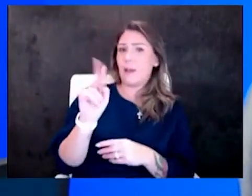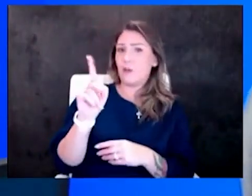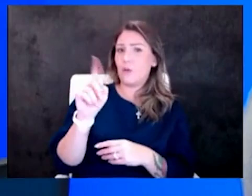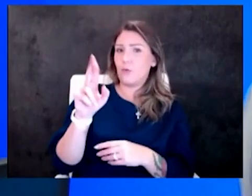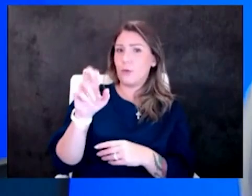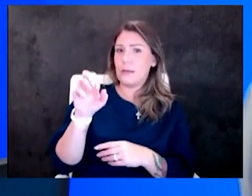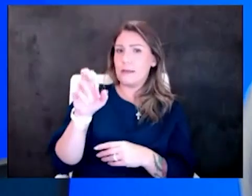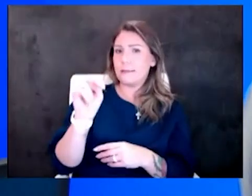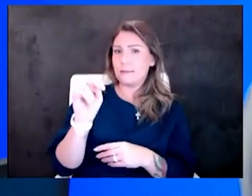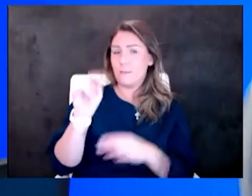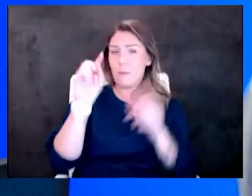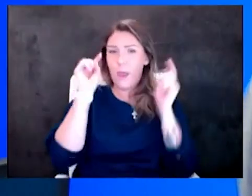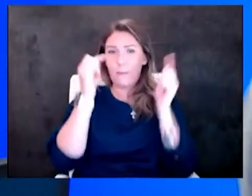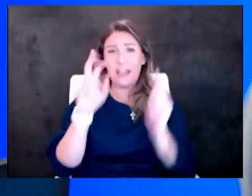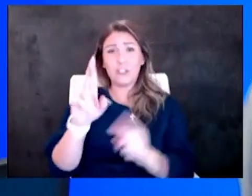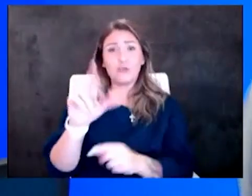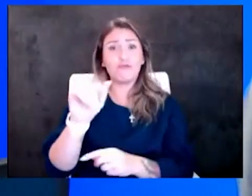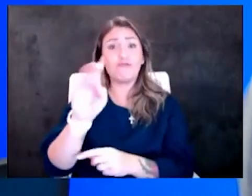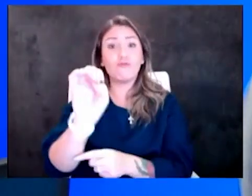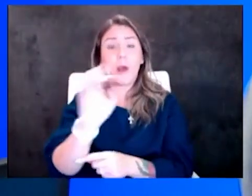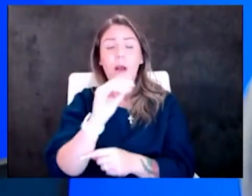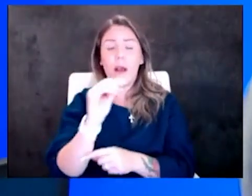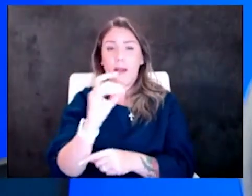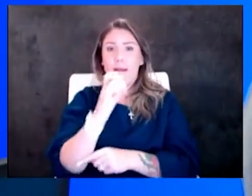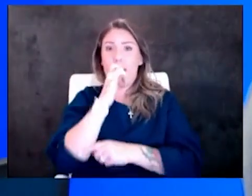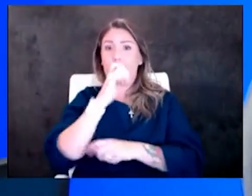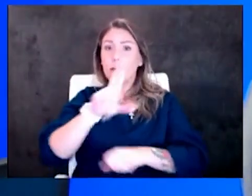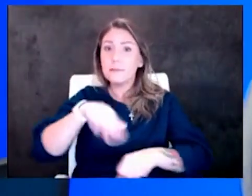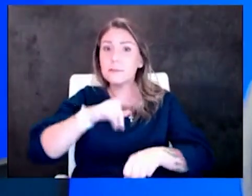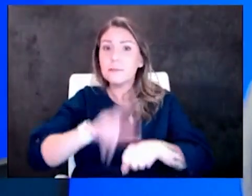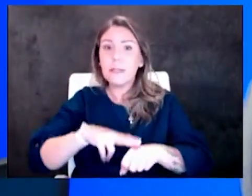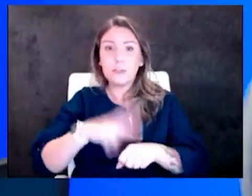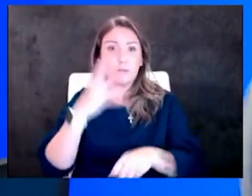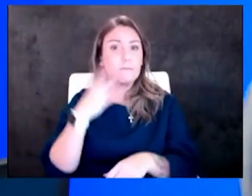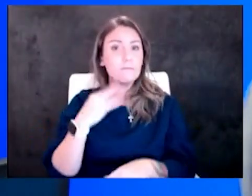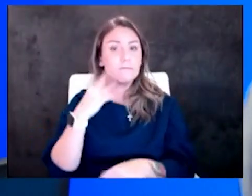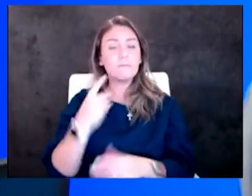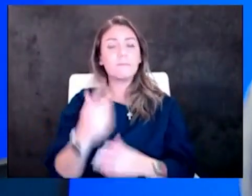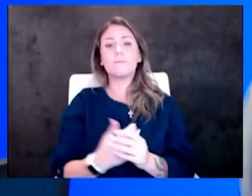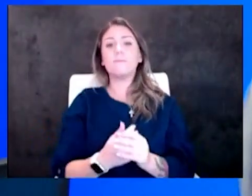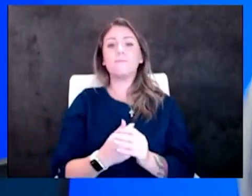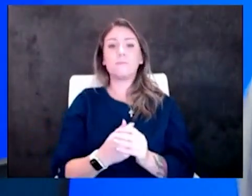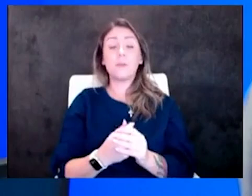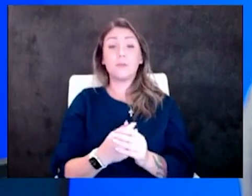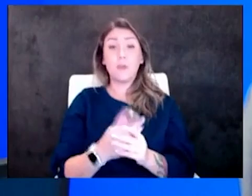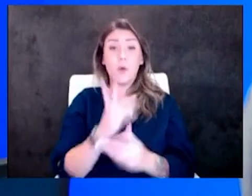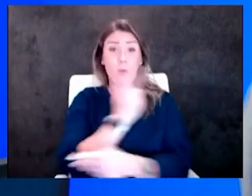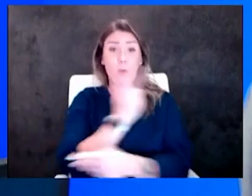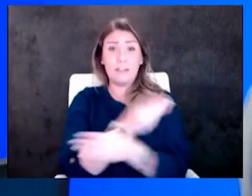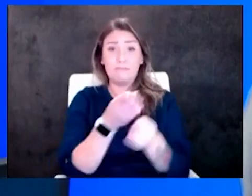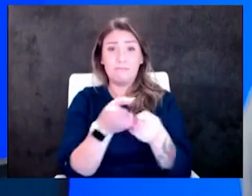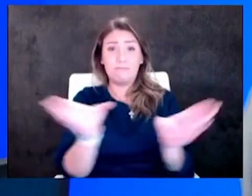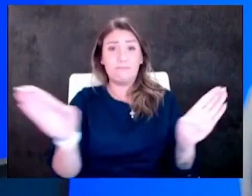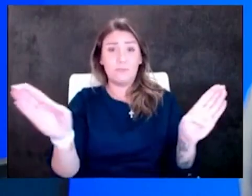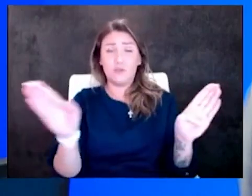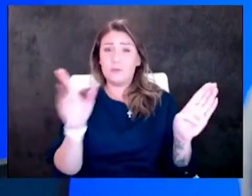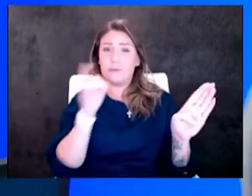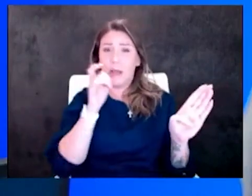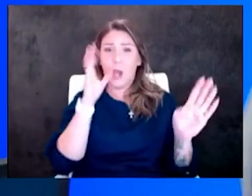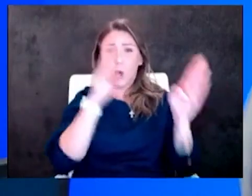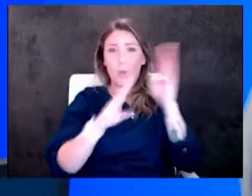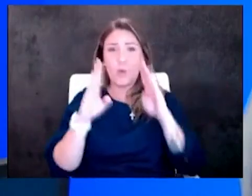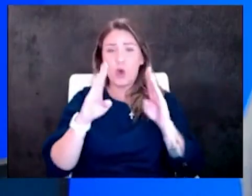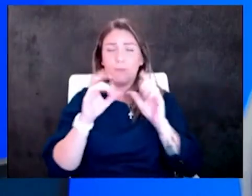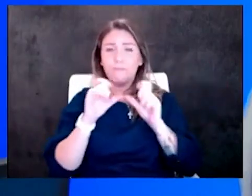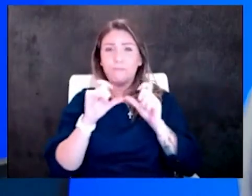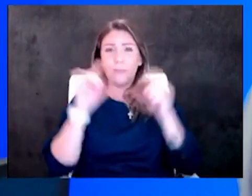and unnatural phenomenon. And so patients in the general public should not be worried that a chronic headache has a